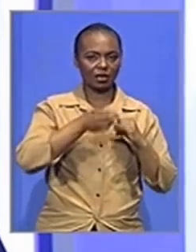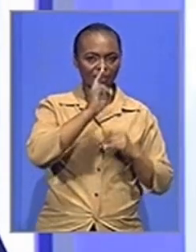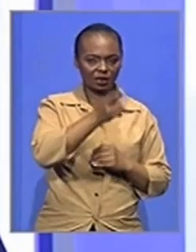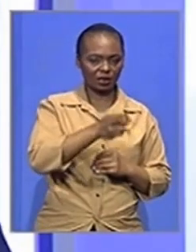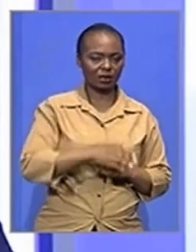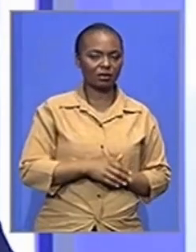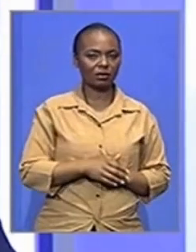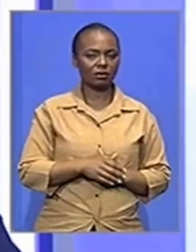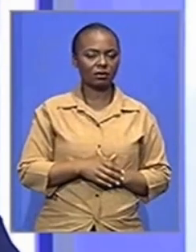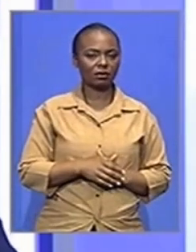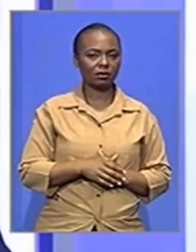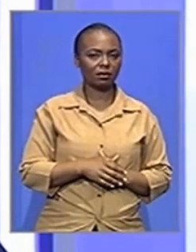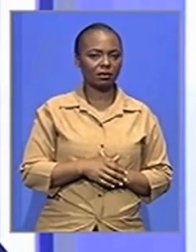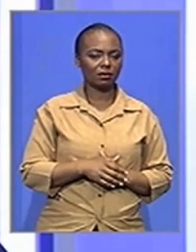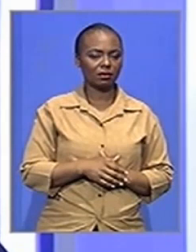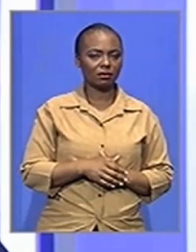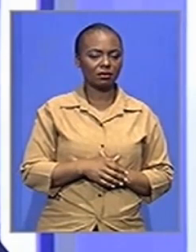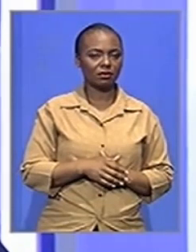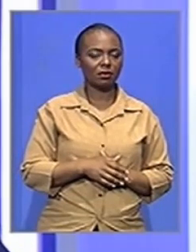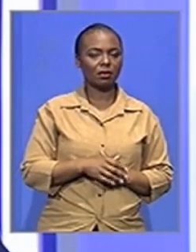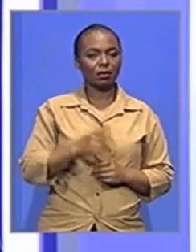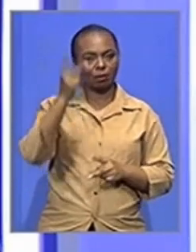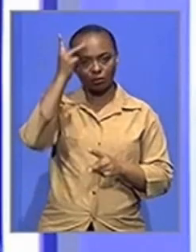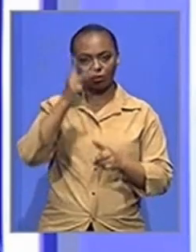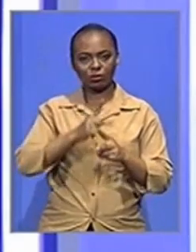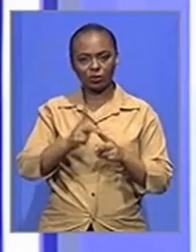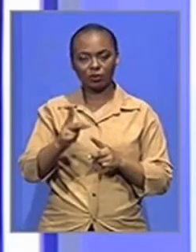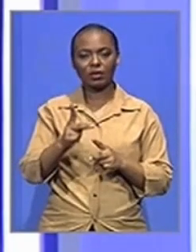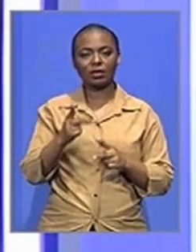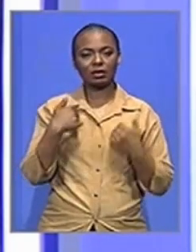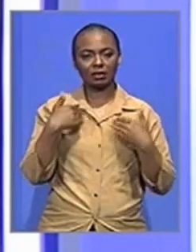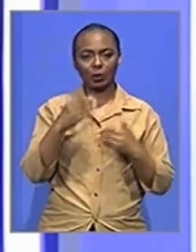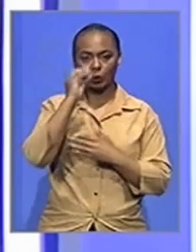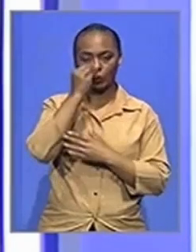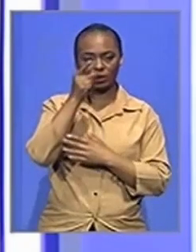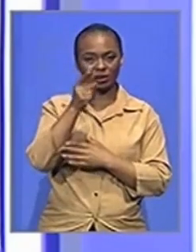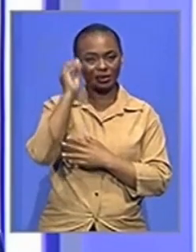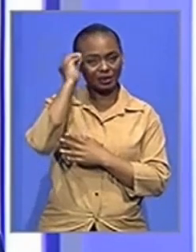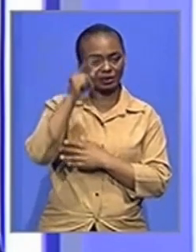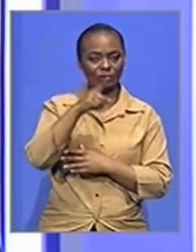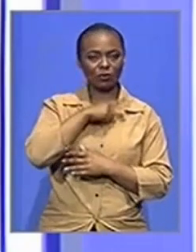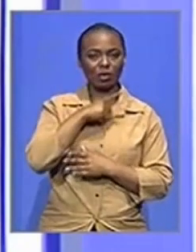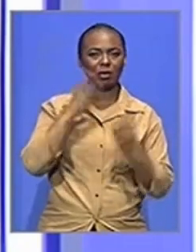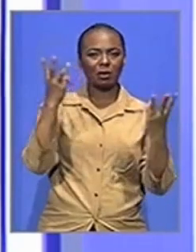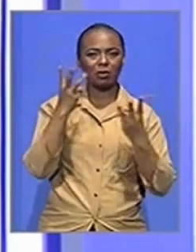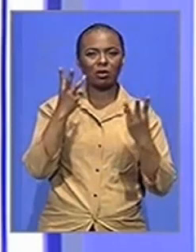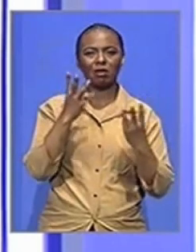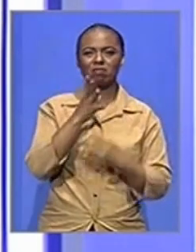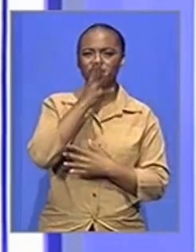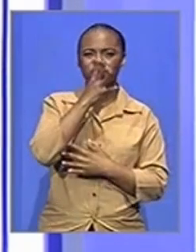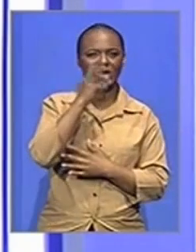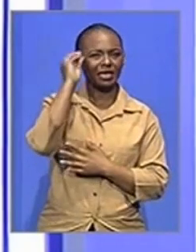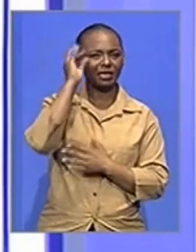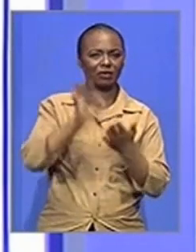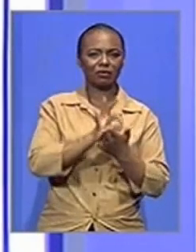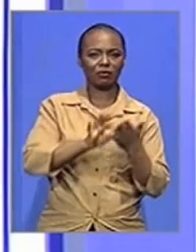nkutlwa sentle ga jaana. Prof, tla re simolole ka ntlha eo botlhe ba ntseng ba bua ka yona palo e kwa tlase ya batlhophi. Ke molaetsa ofe